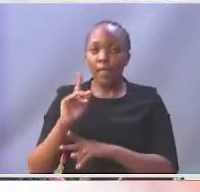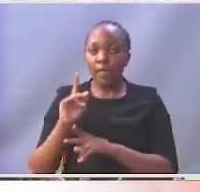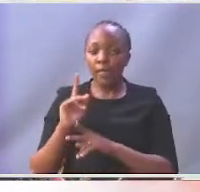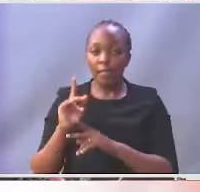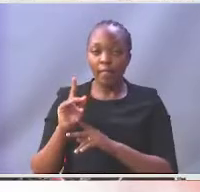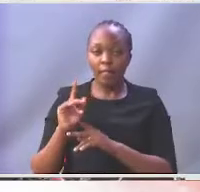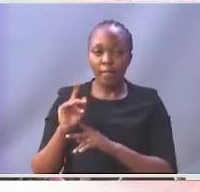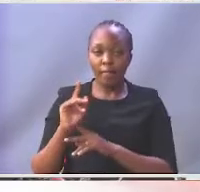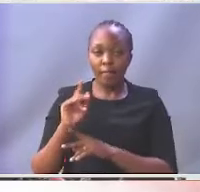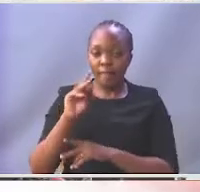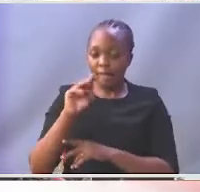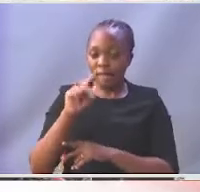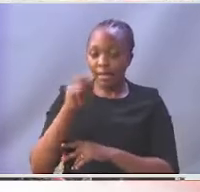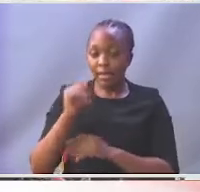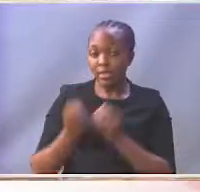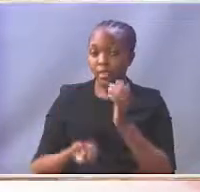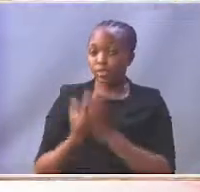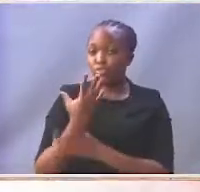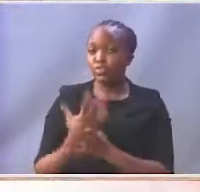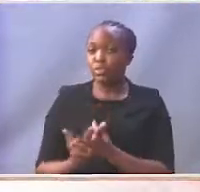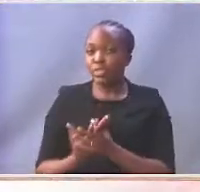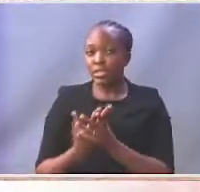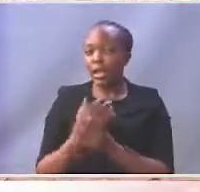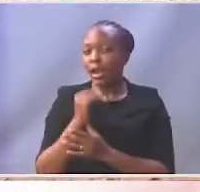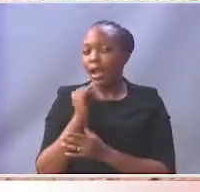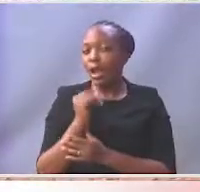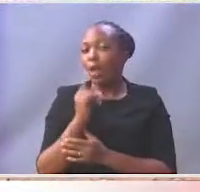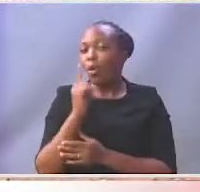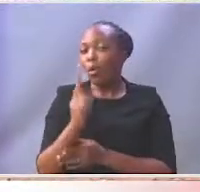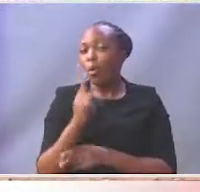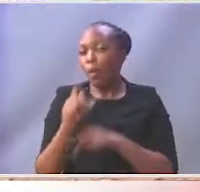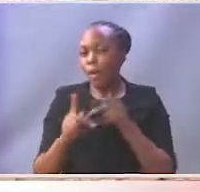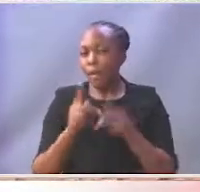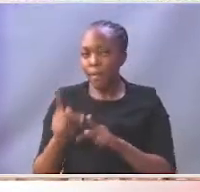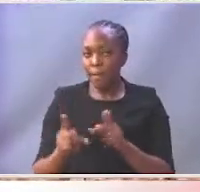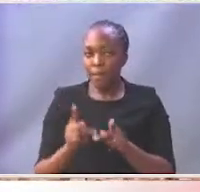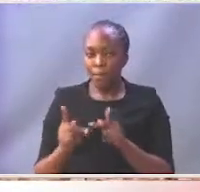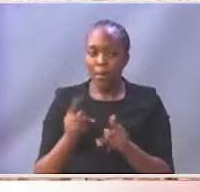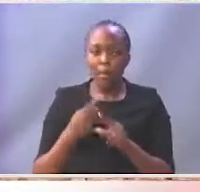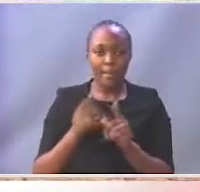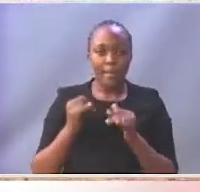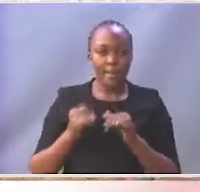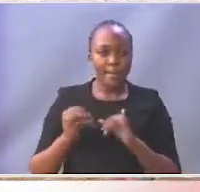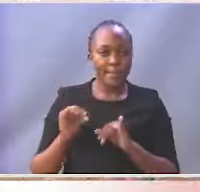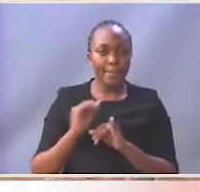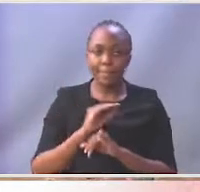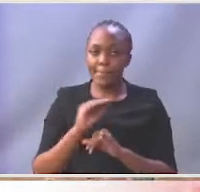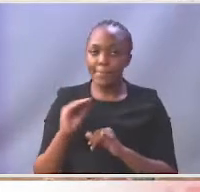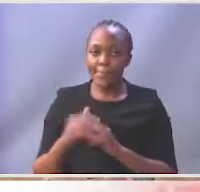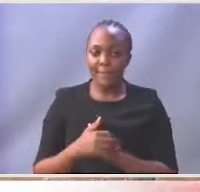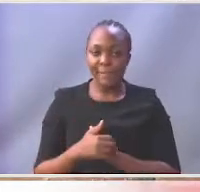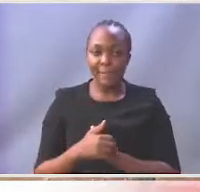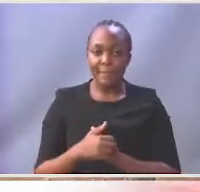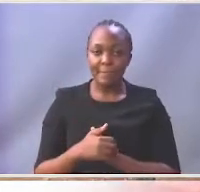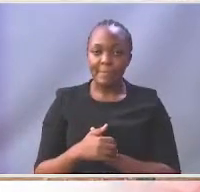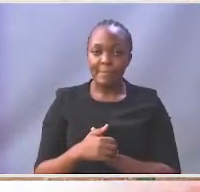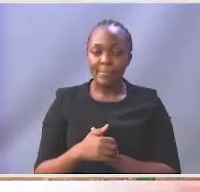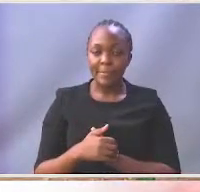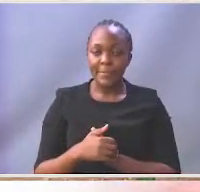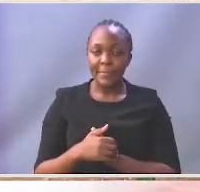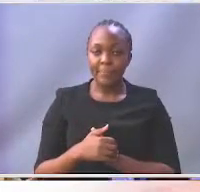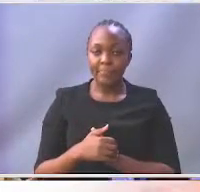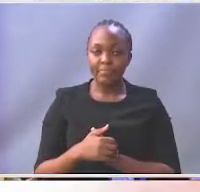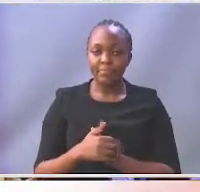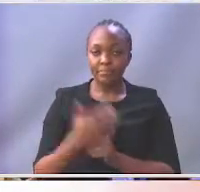the Interior CS Fred Matiangi a fortnight ago, but is yet to take place as a bandit continue to exhibit their